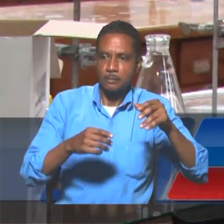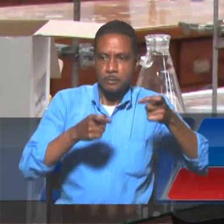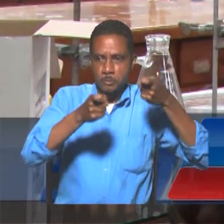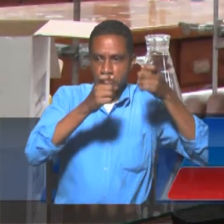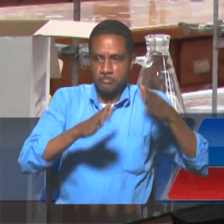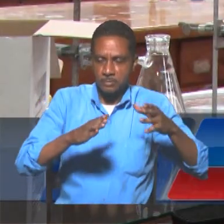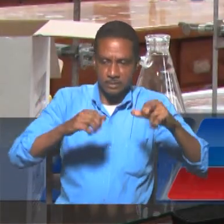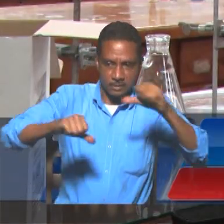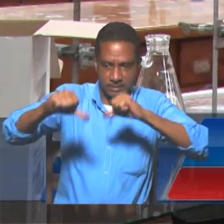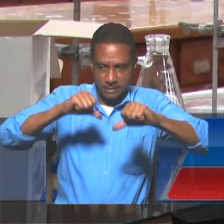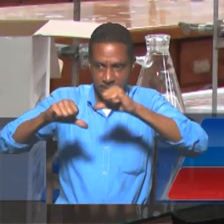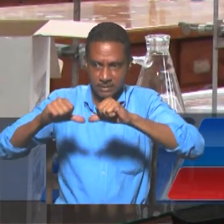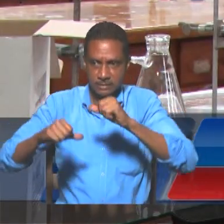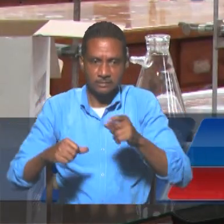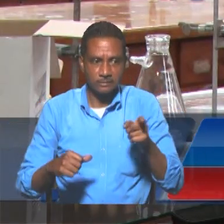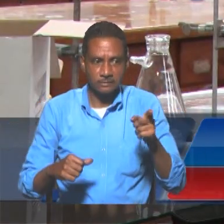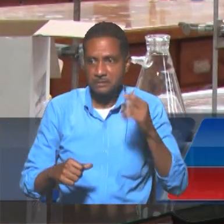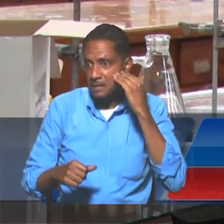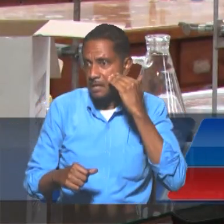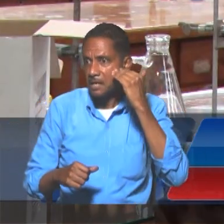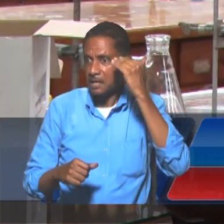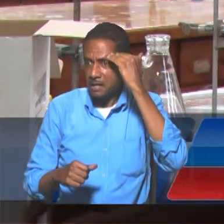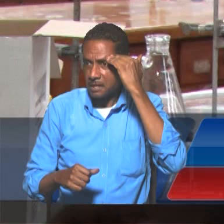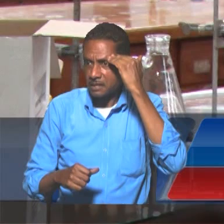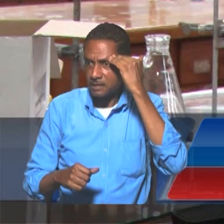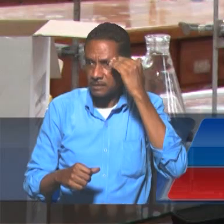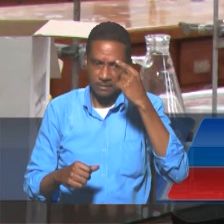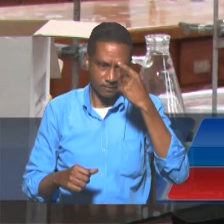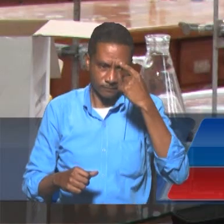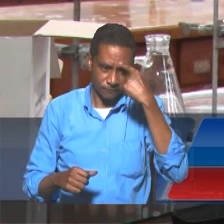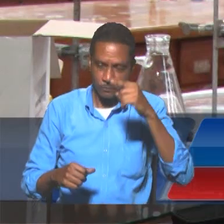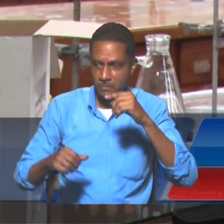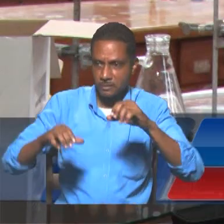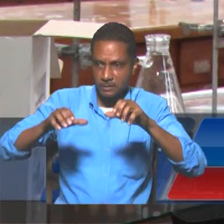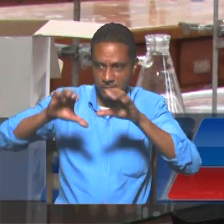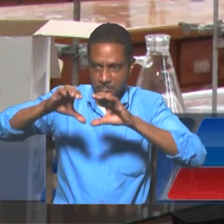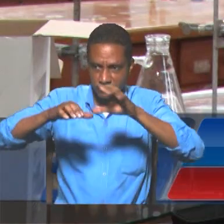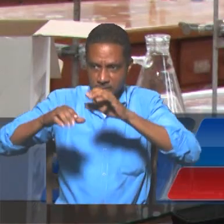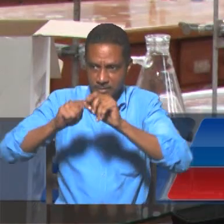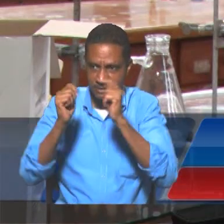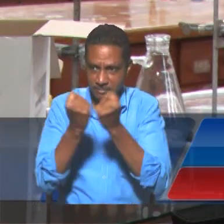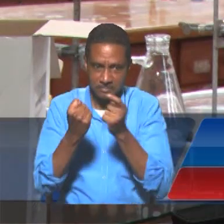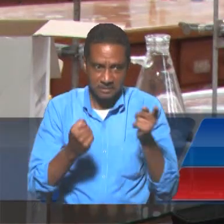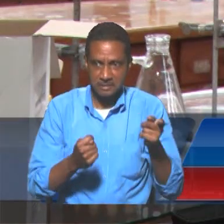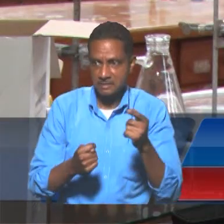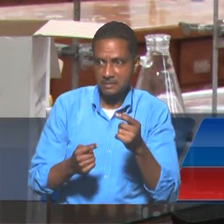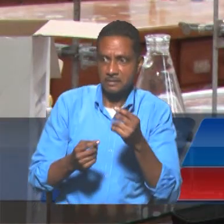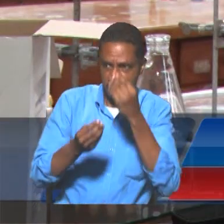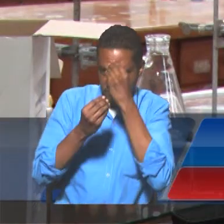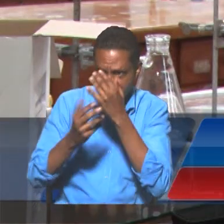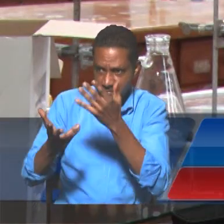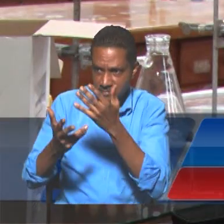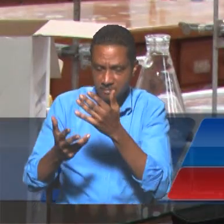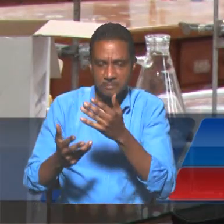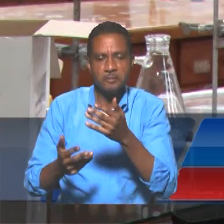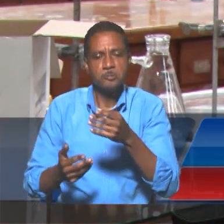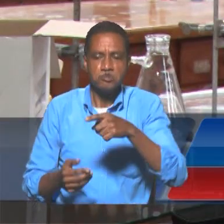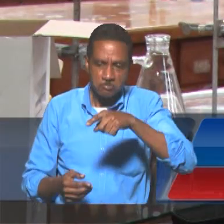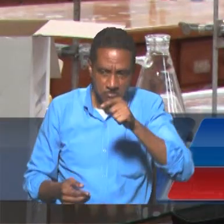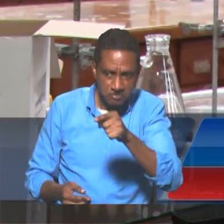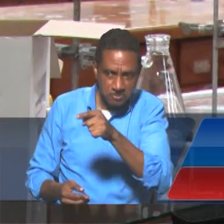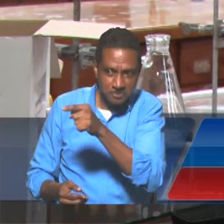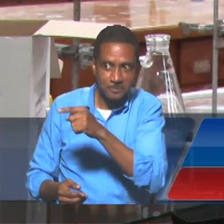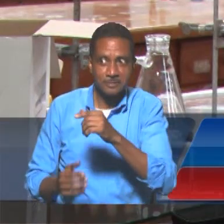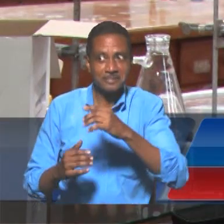Campus and head mentor for the chemistry team, Dr. Terry Mohammed, these brilliant young students will be given the opportunity